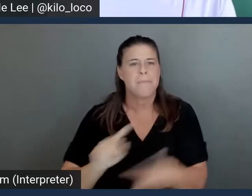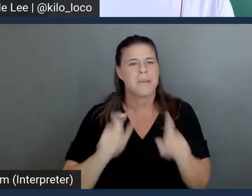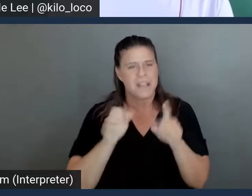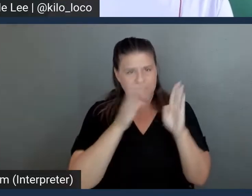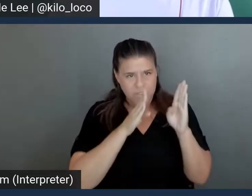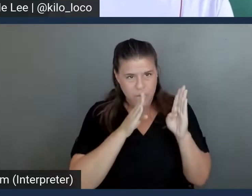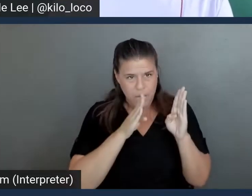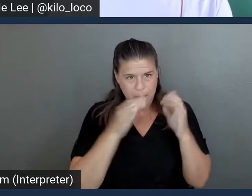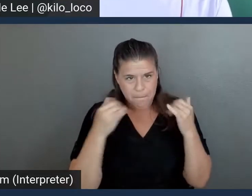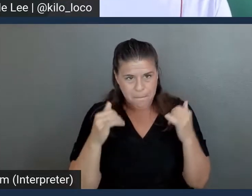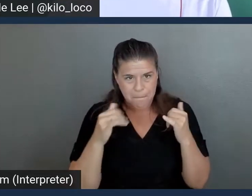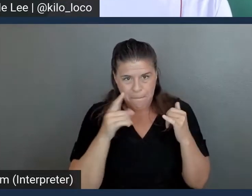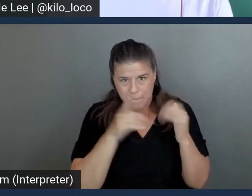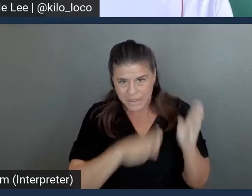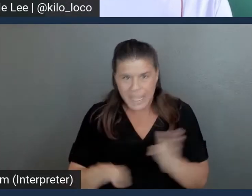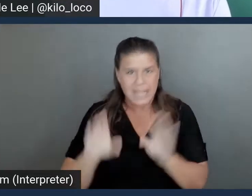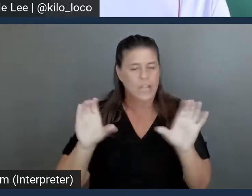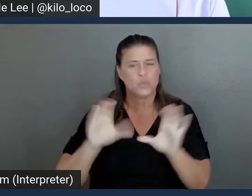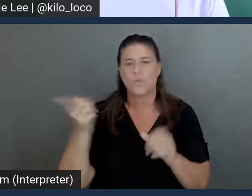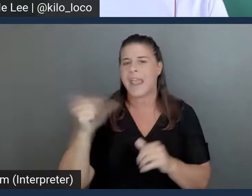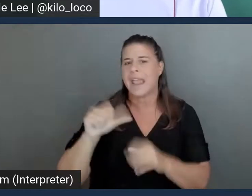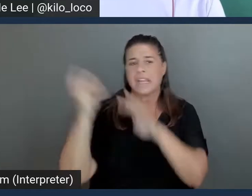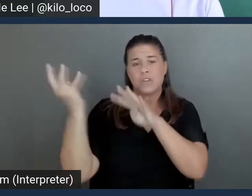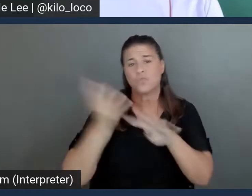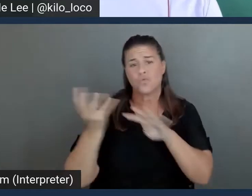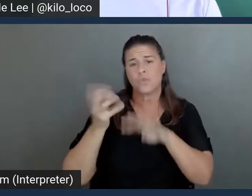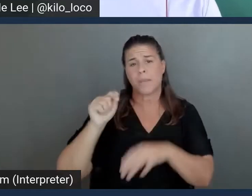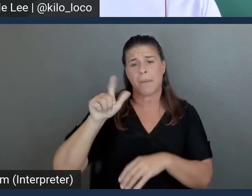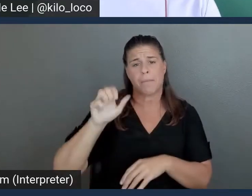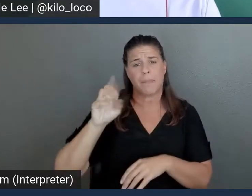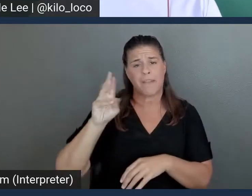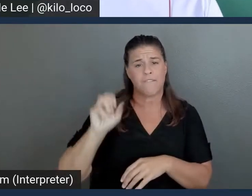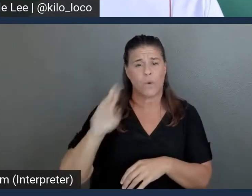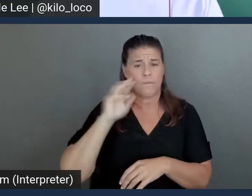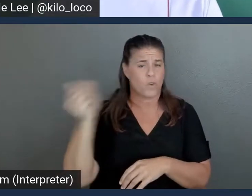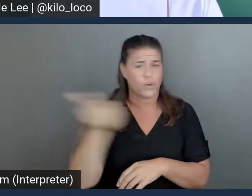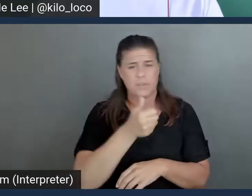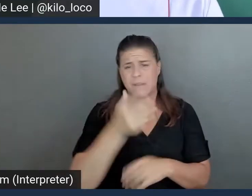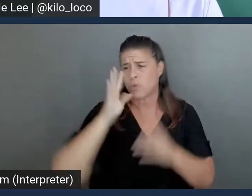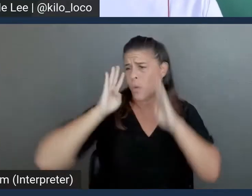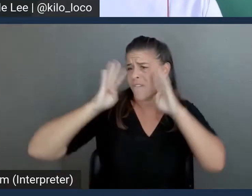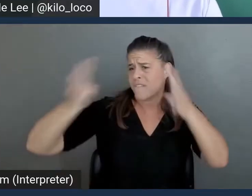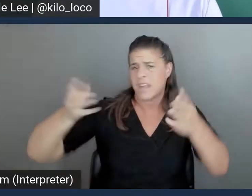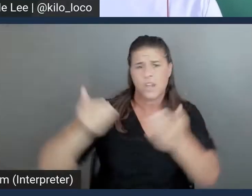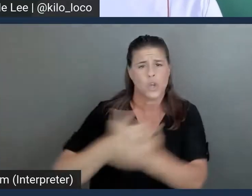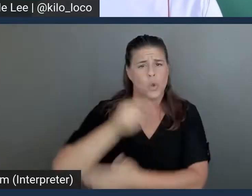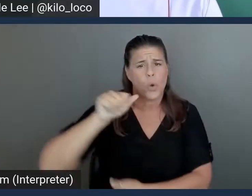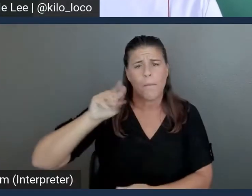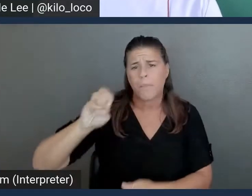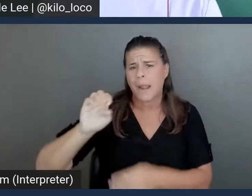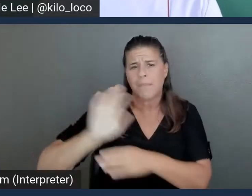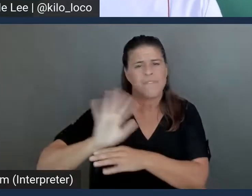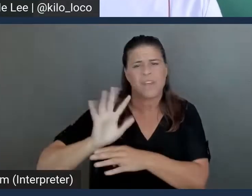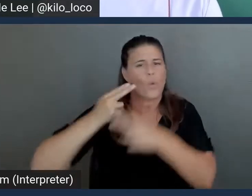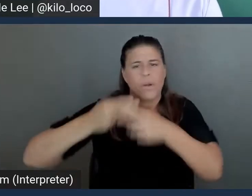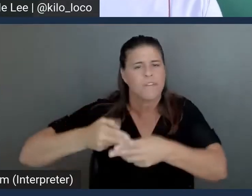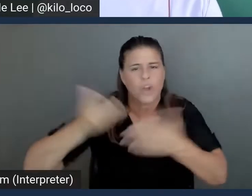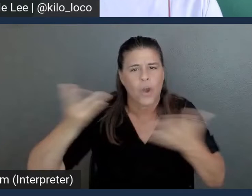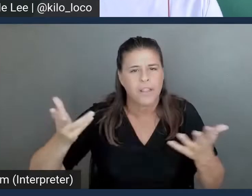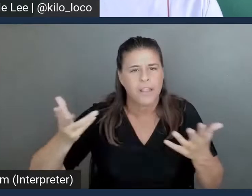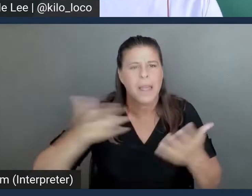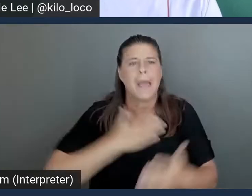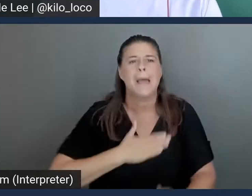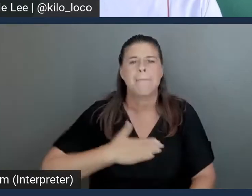run any of the streaming platforms out there for yourself, if you wish to invent a new Prime Video, whatever you would like to call it,